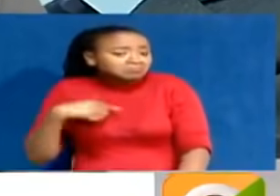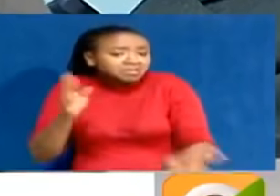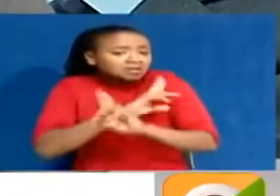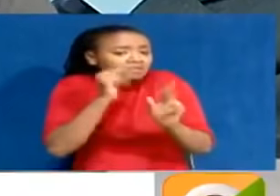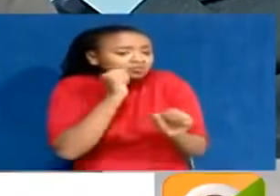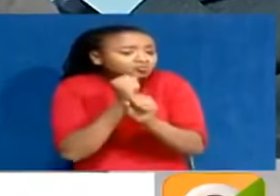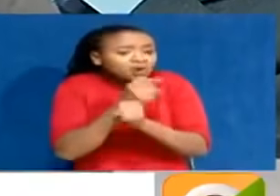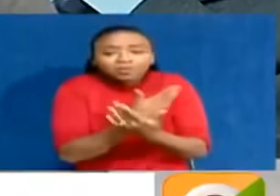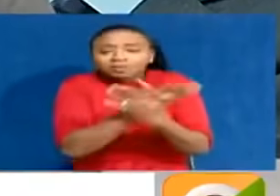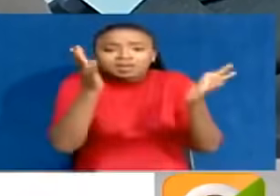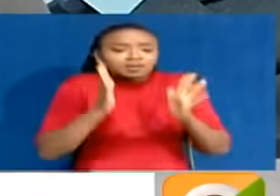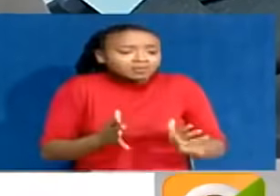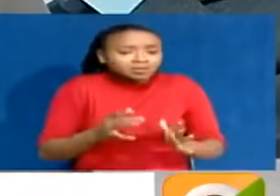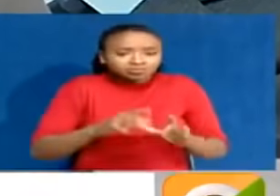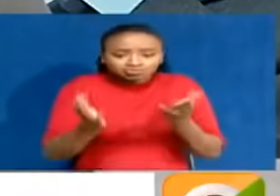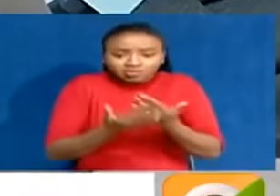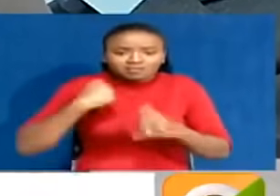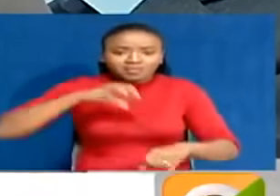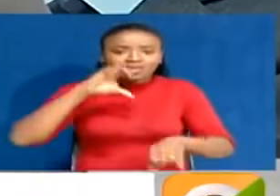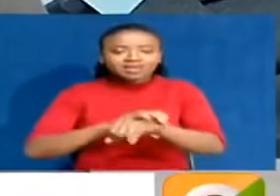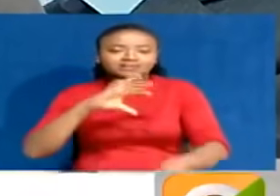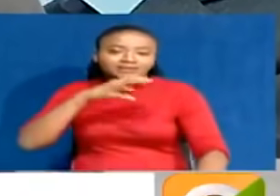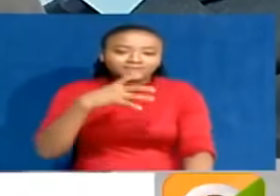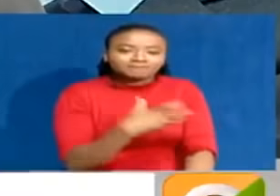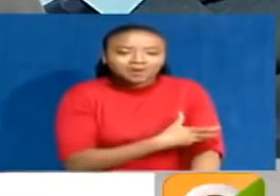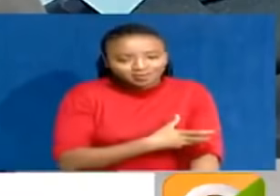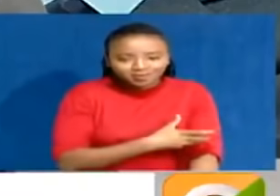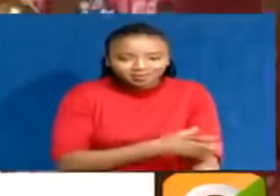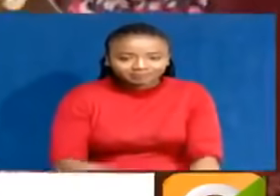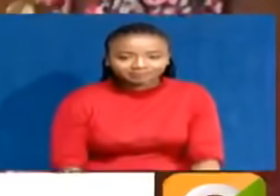political party to clinch power in the next election.